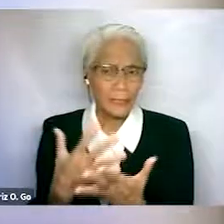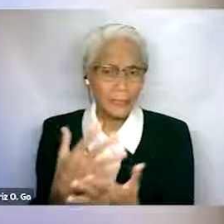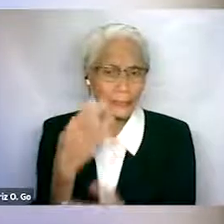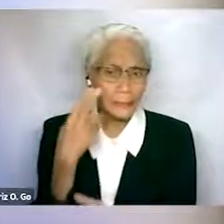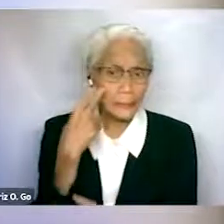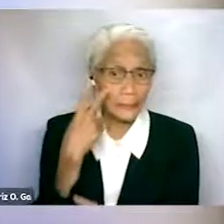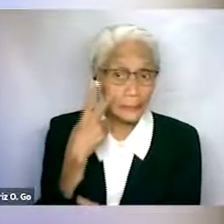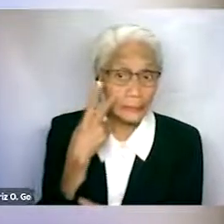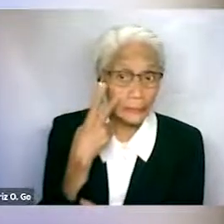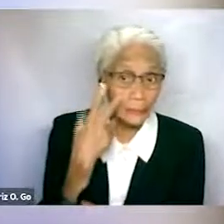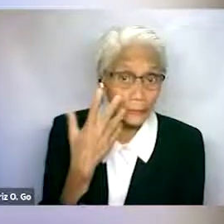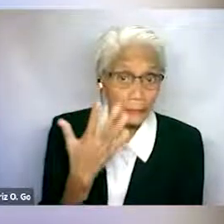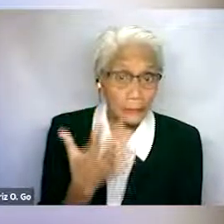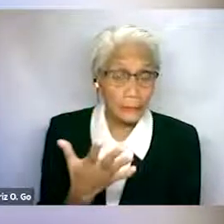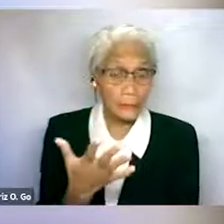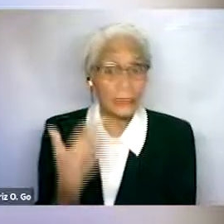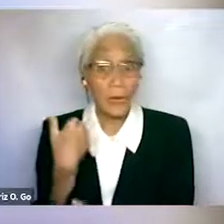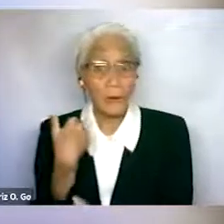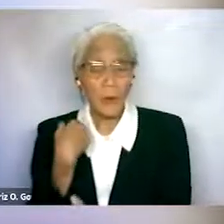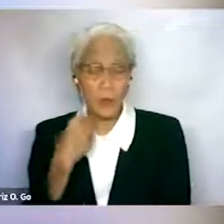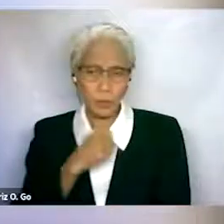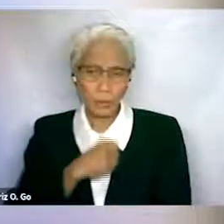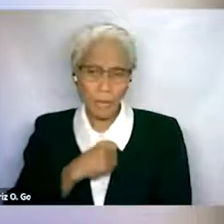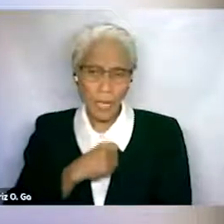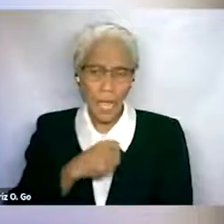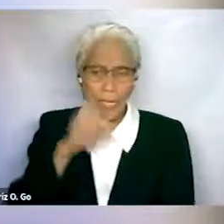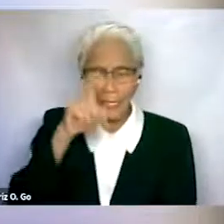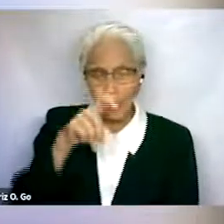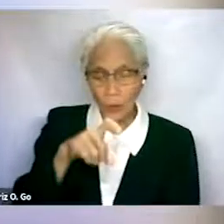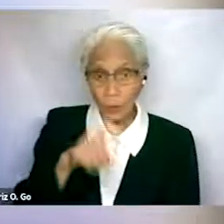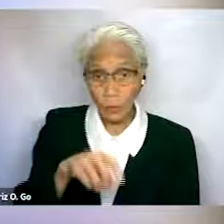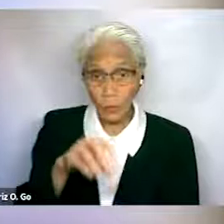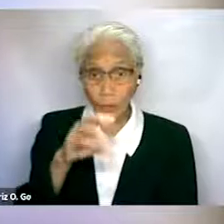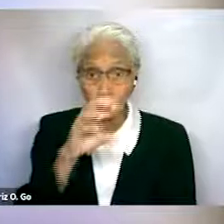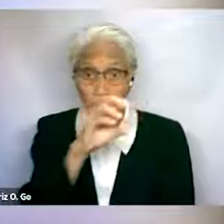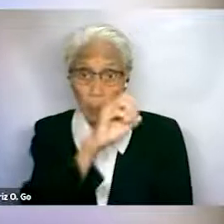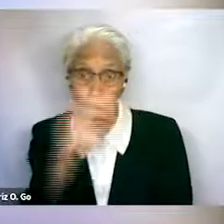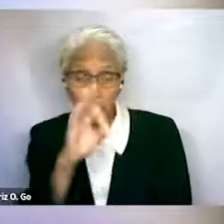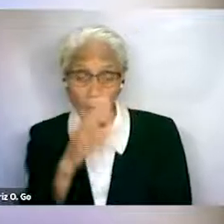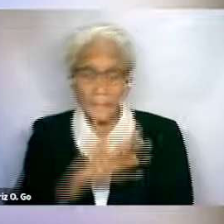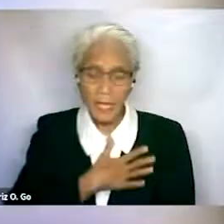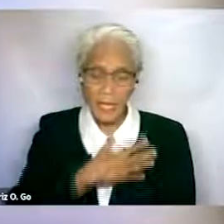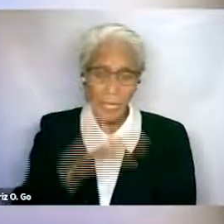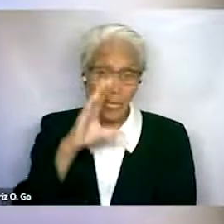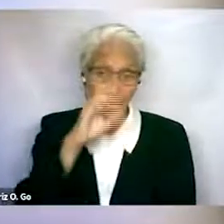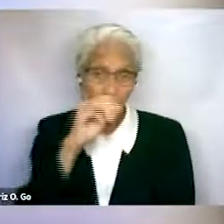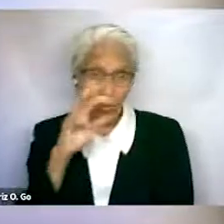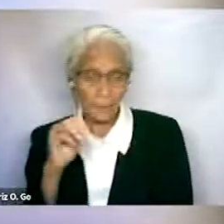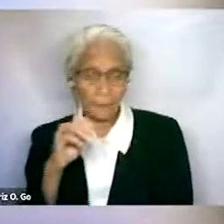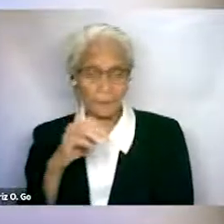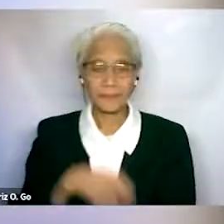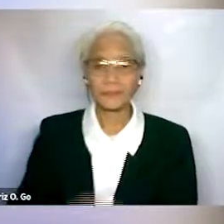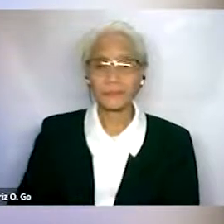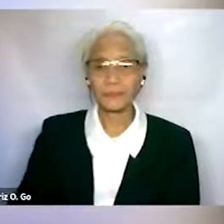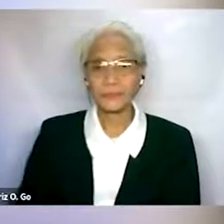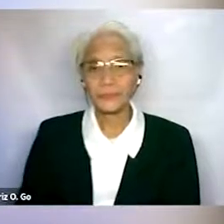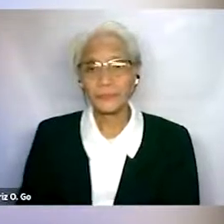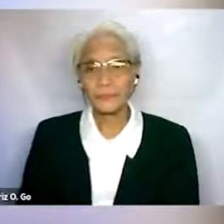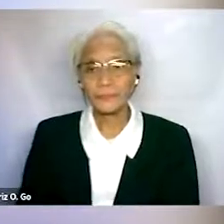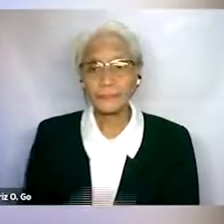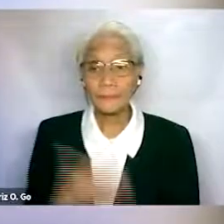Siri already covered our international human rights framework. In this slide, I would just like to highlight that even if